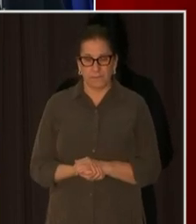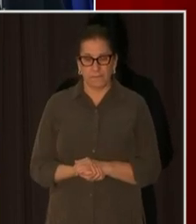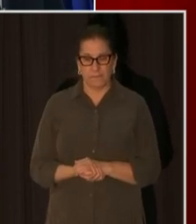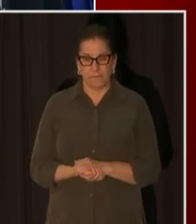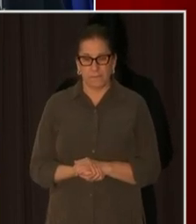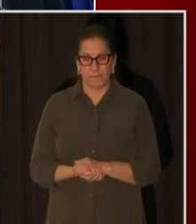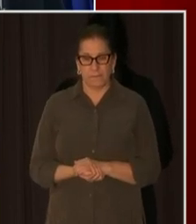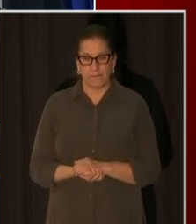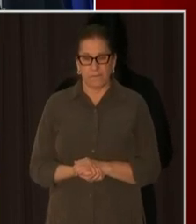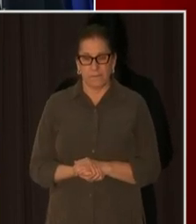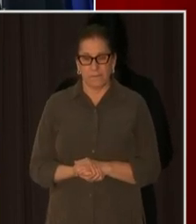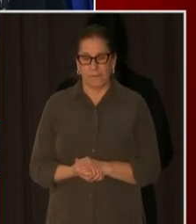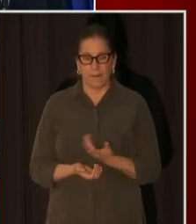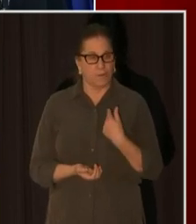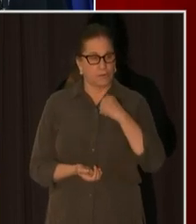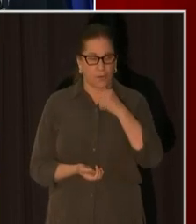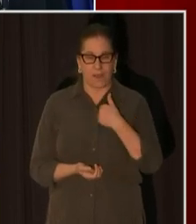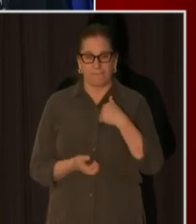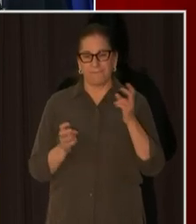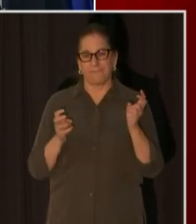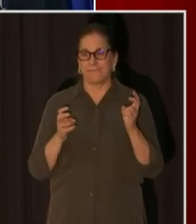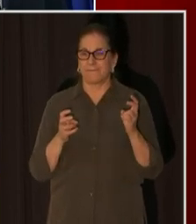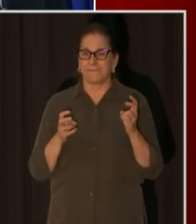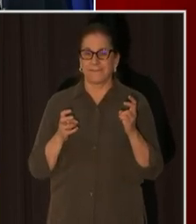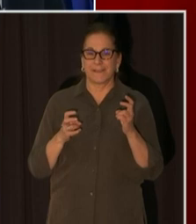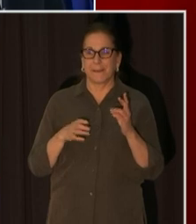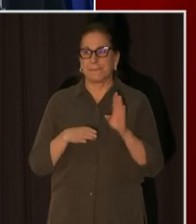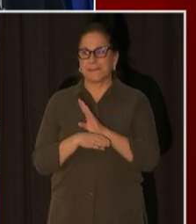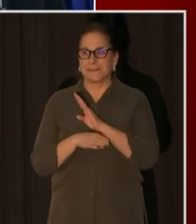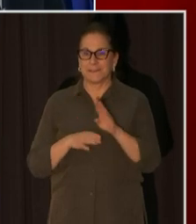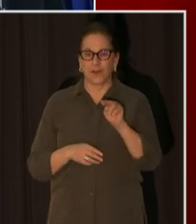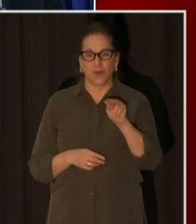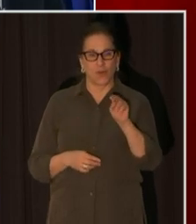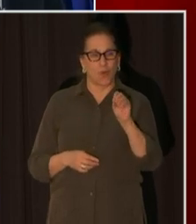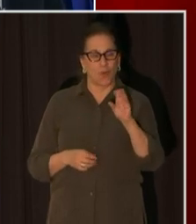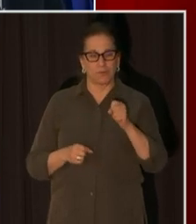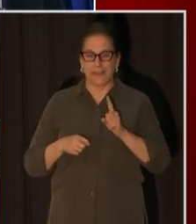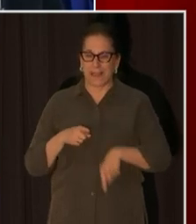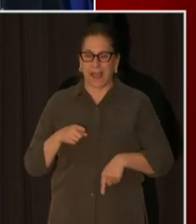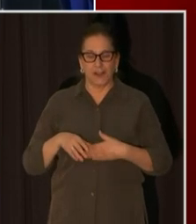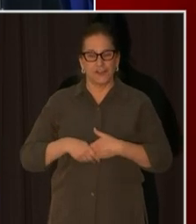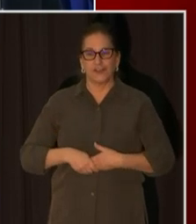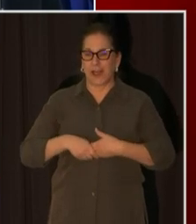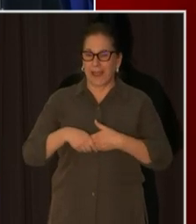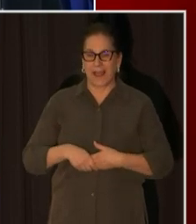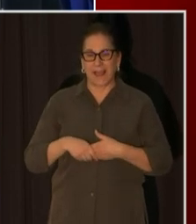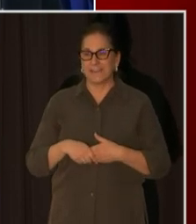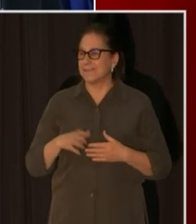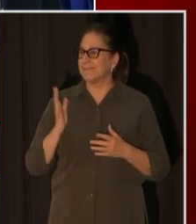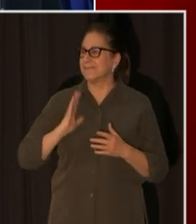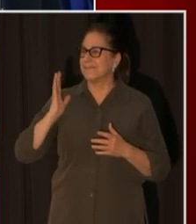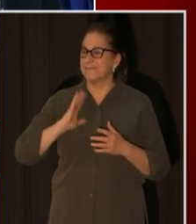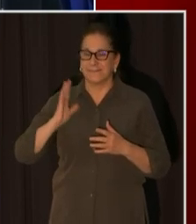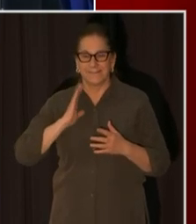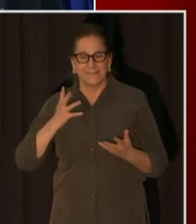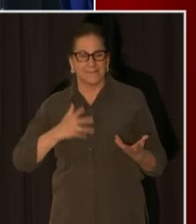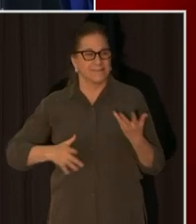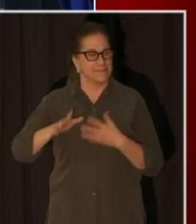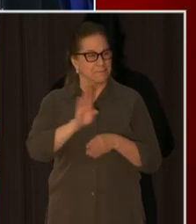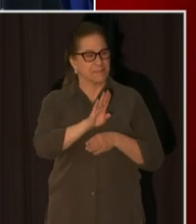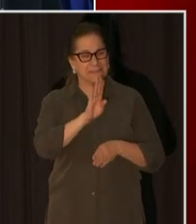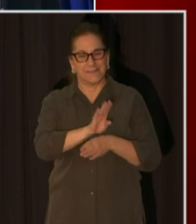and in the work that we're doing at DOES, we are looking at a lot of lessons learned from the